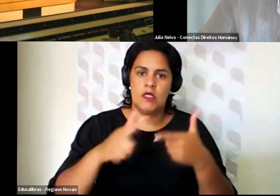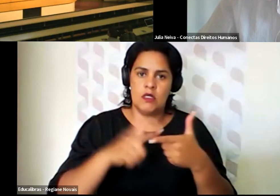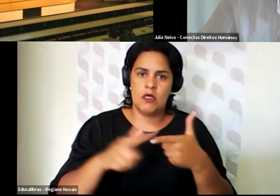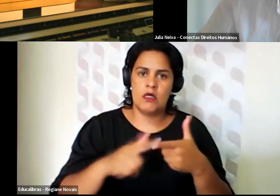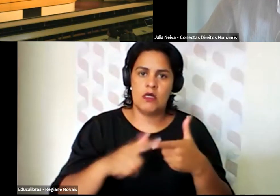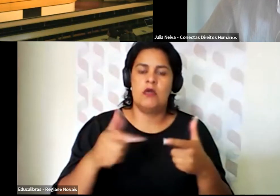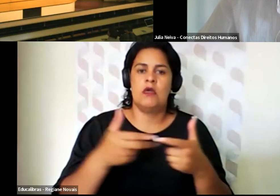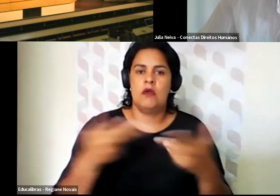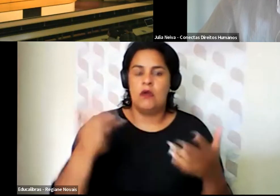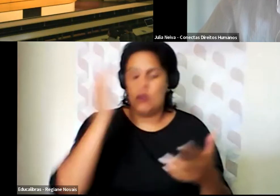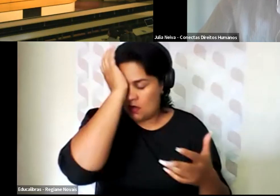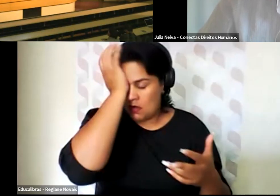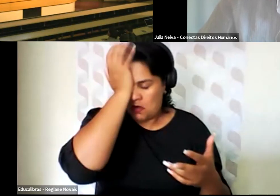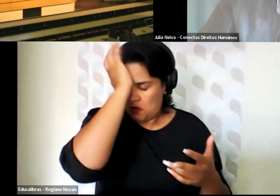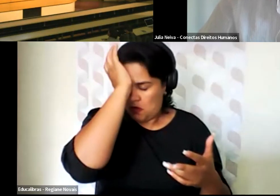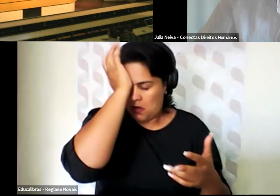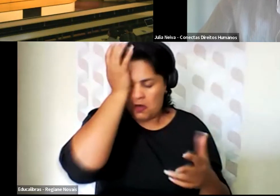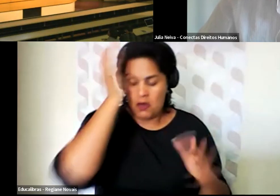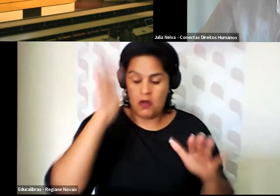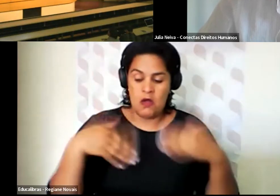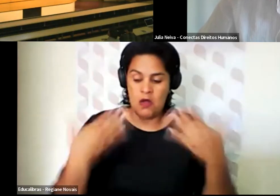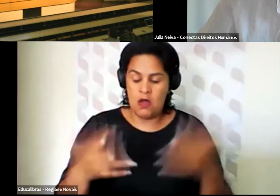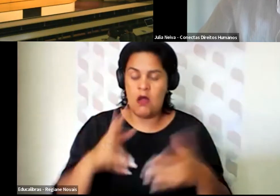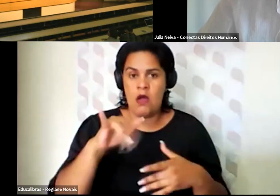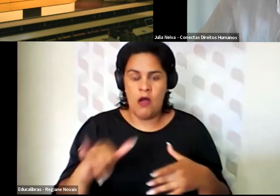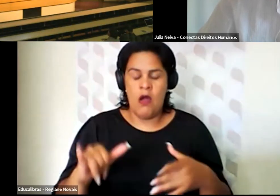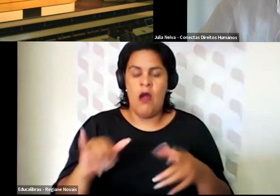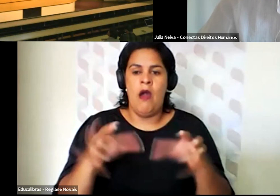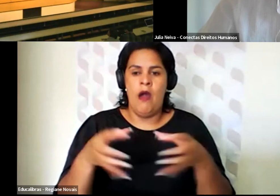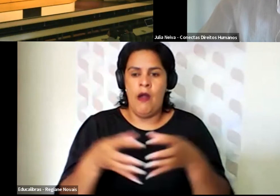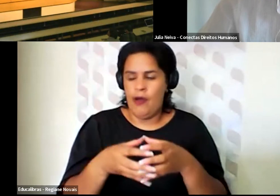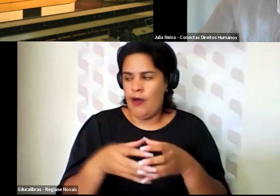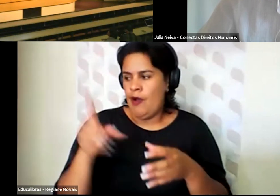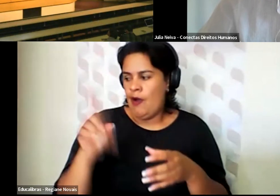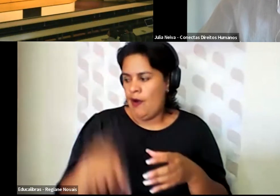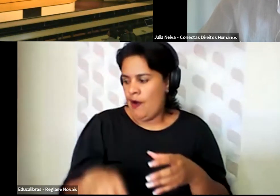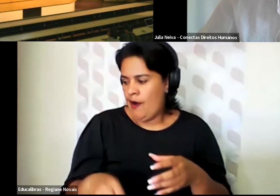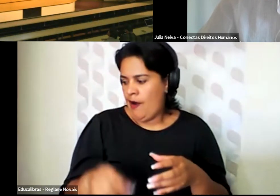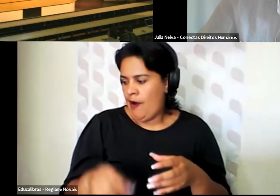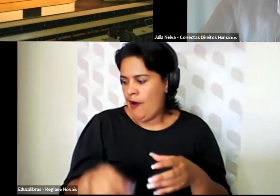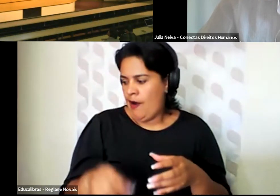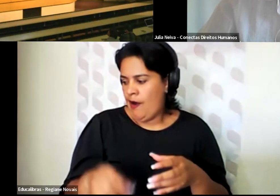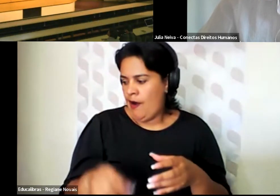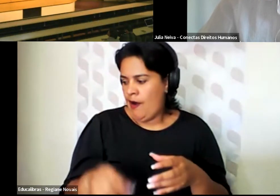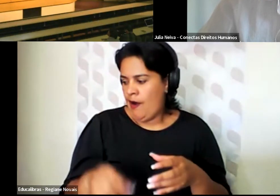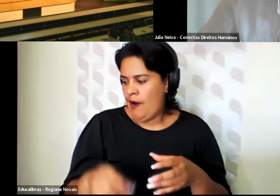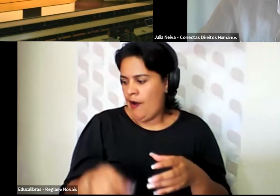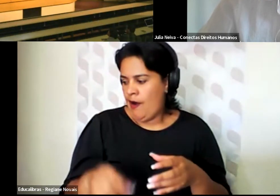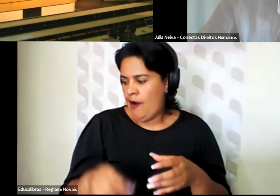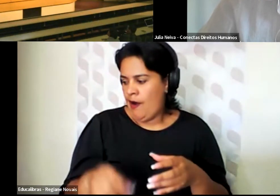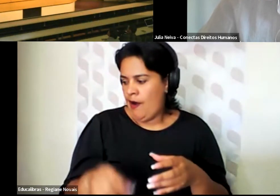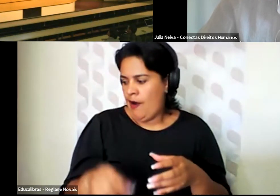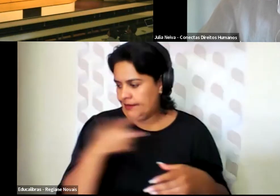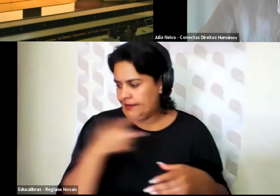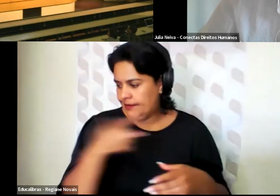of democracies, and that is very important from the outset. The second point, and just for you to keep this in mind, because